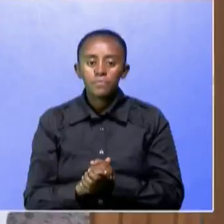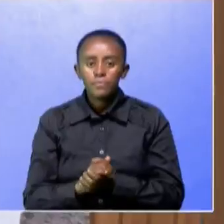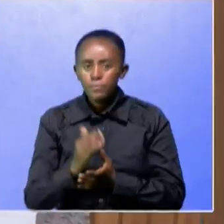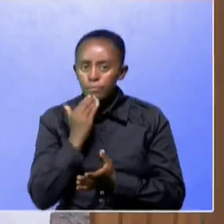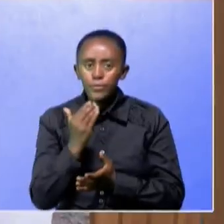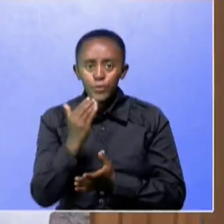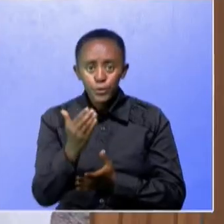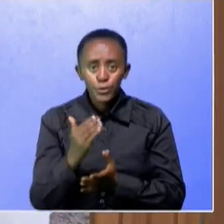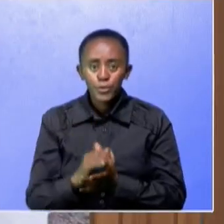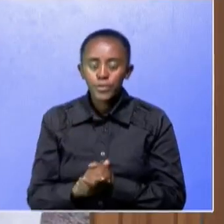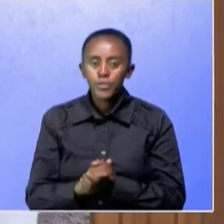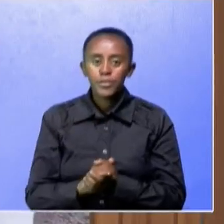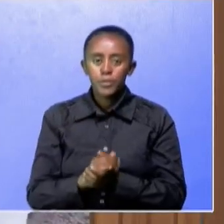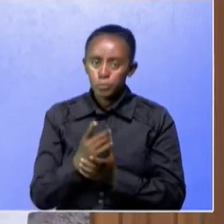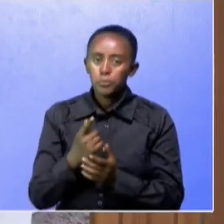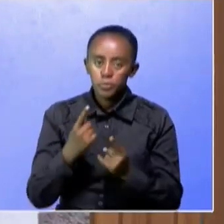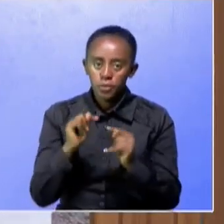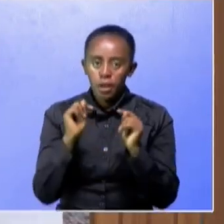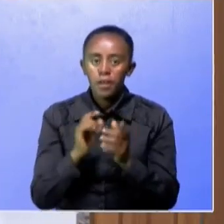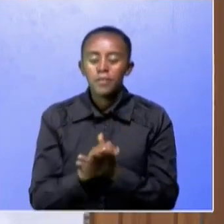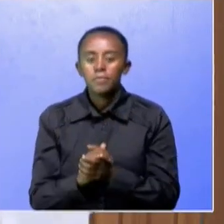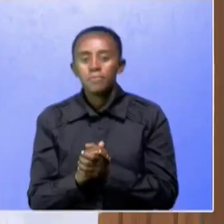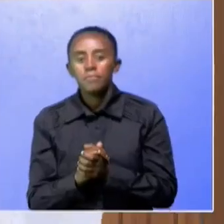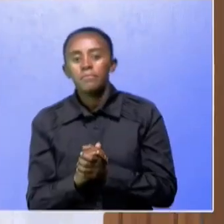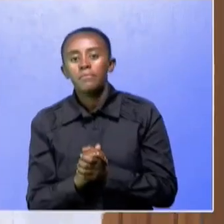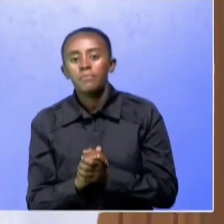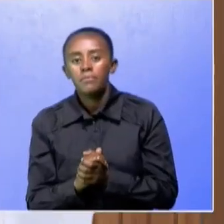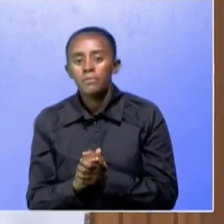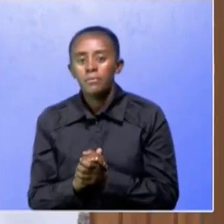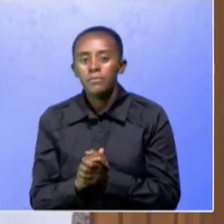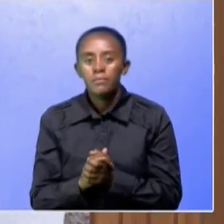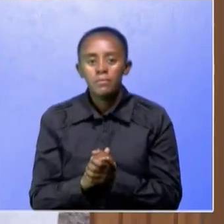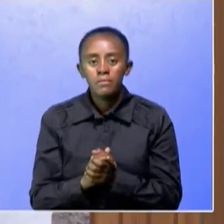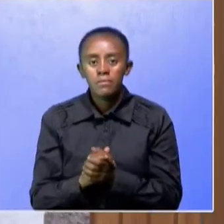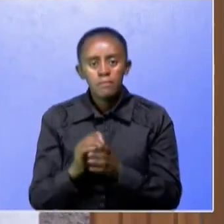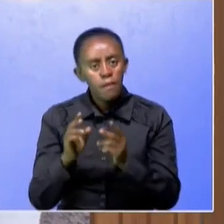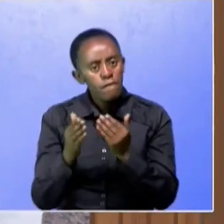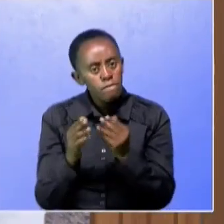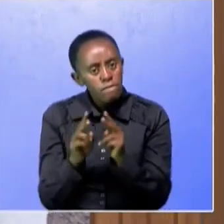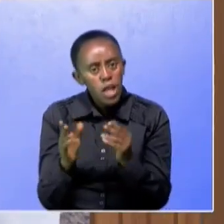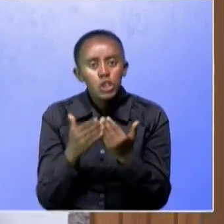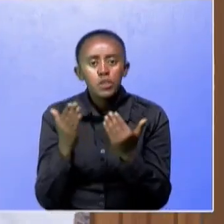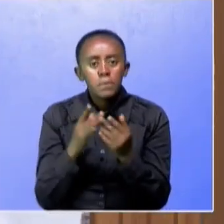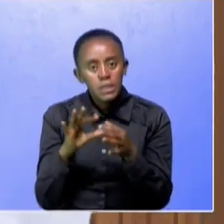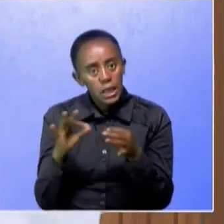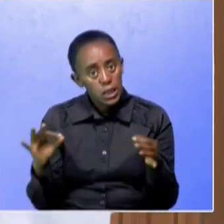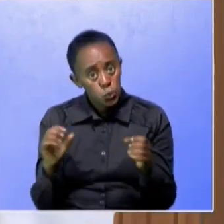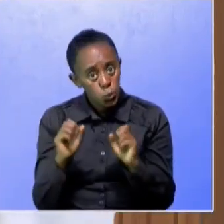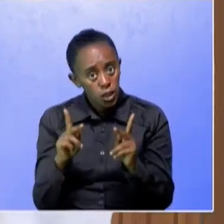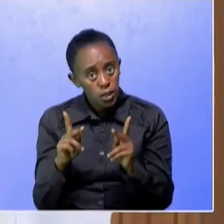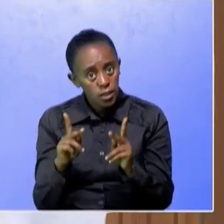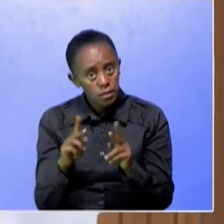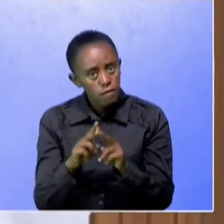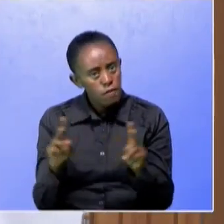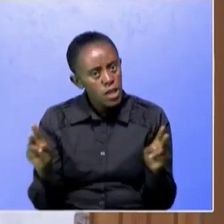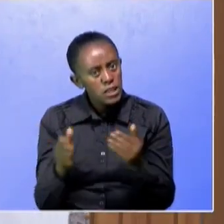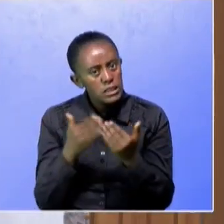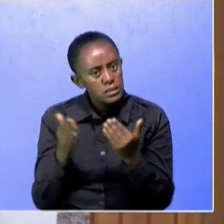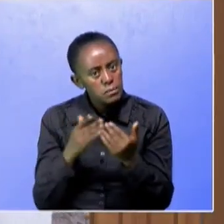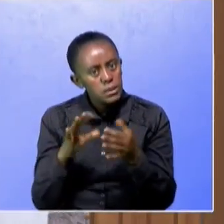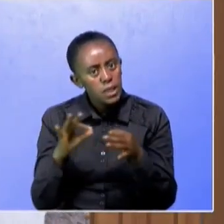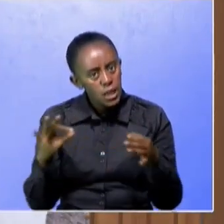Good. Good try. Yeah, try to use very simple sentence, please. Very simple